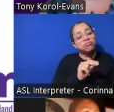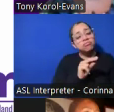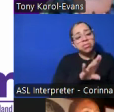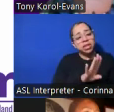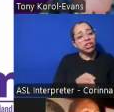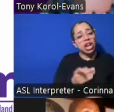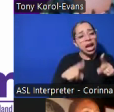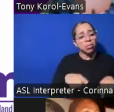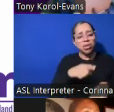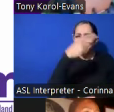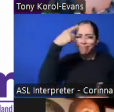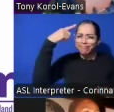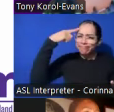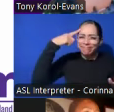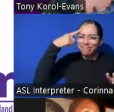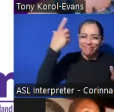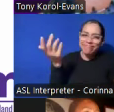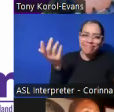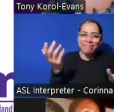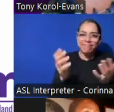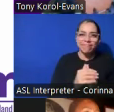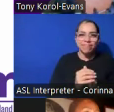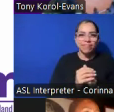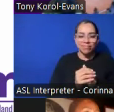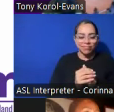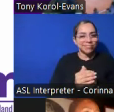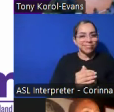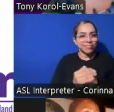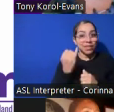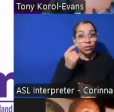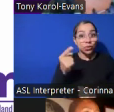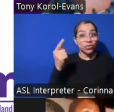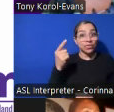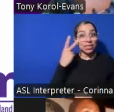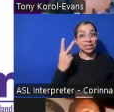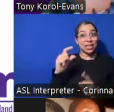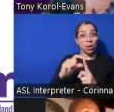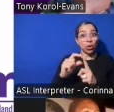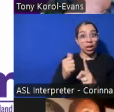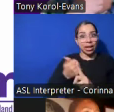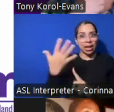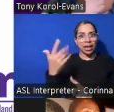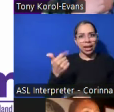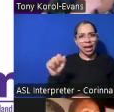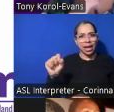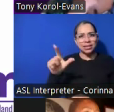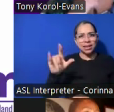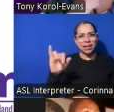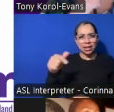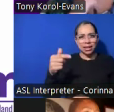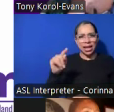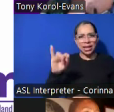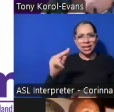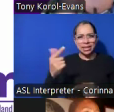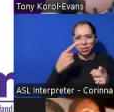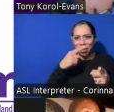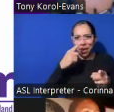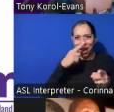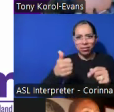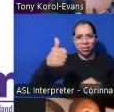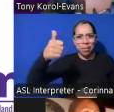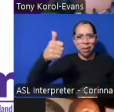not thinking straight, right? So we've all, if you've heard of gaslighting, can I get like a thumbs up or something or an emoji? And